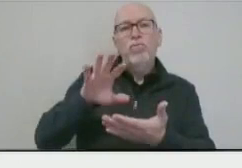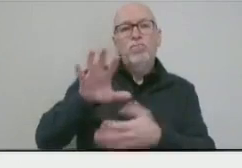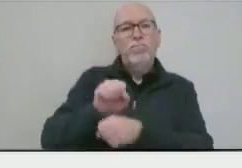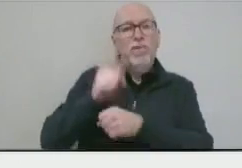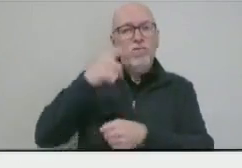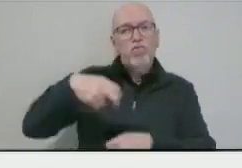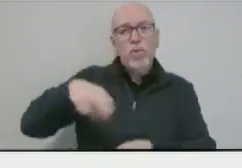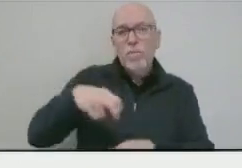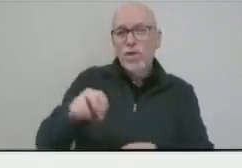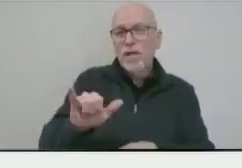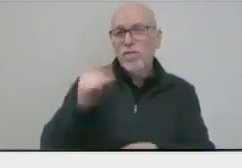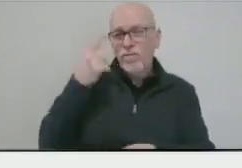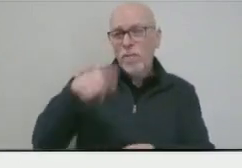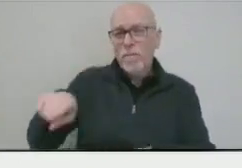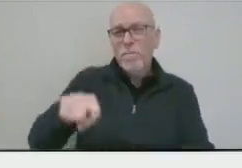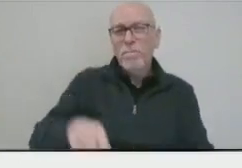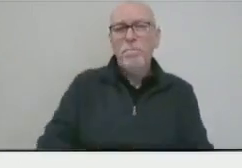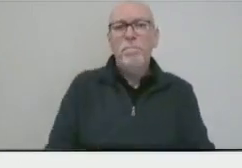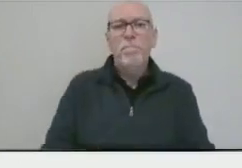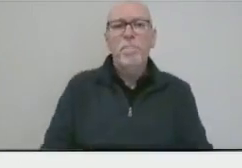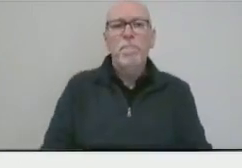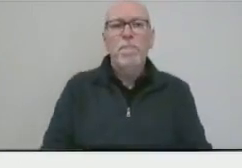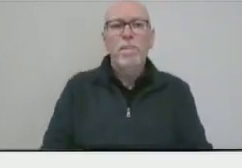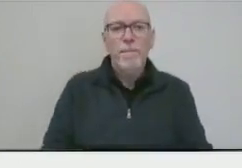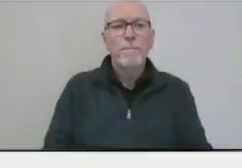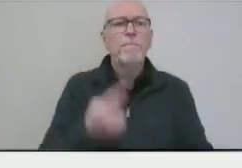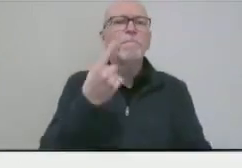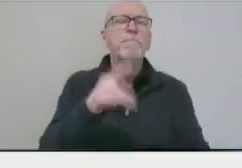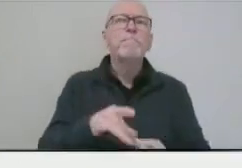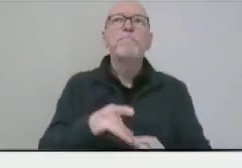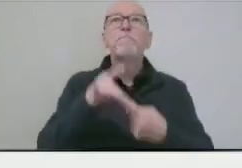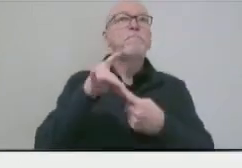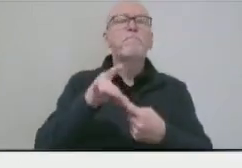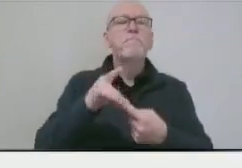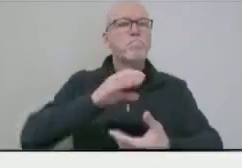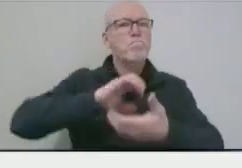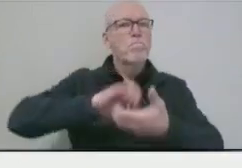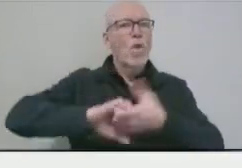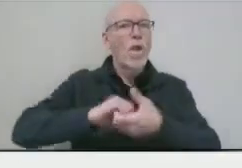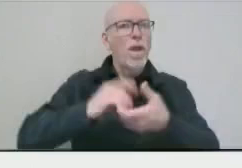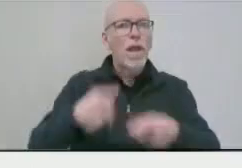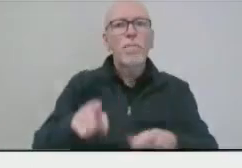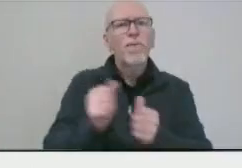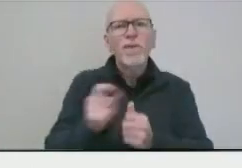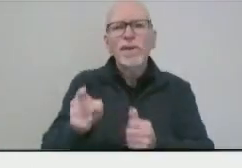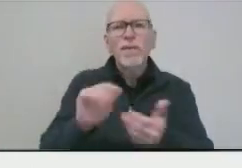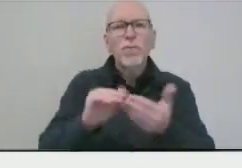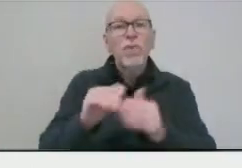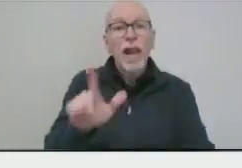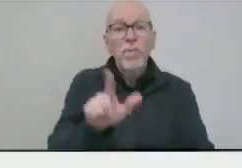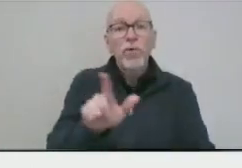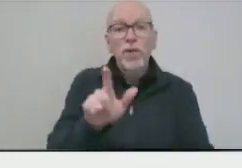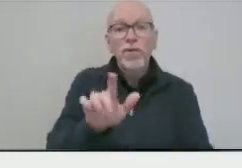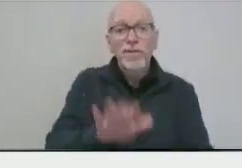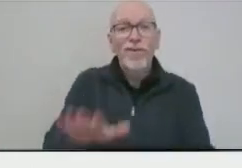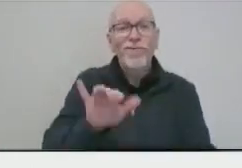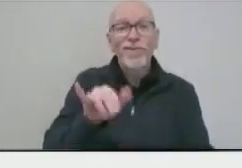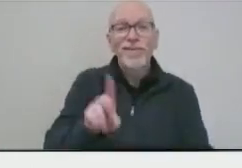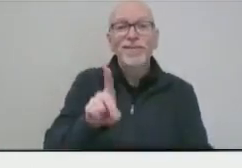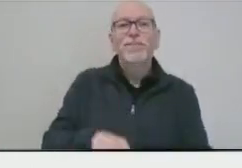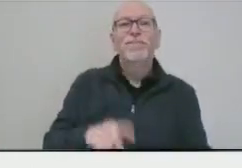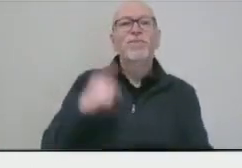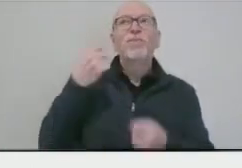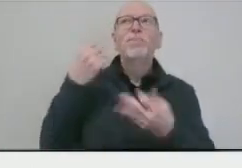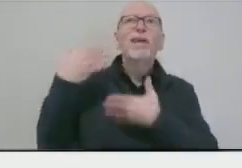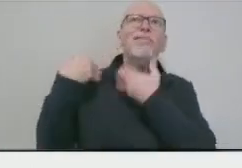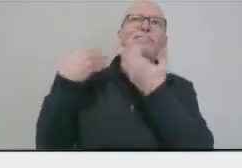well. One of the most unique partnerships that materialized is with community libraries around the state. For generations,